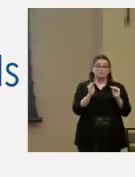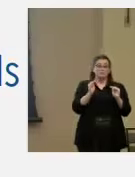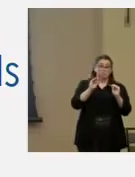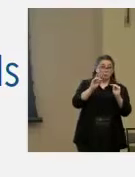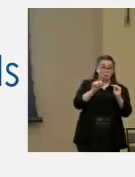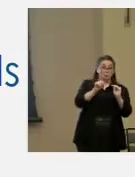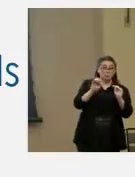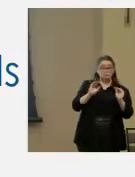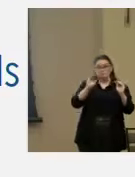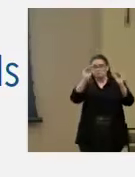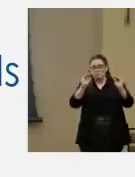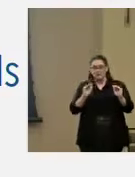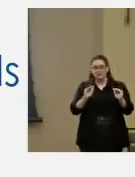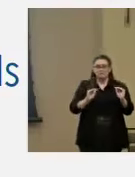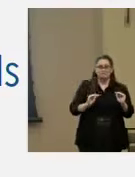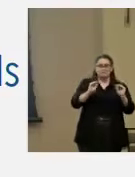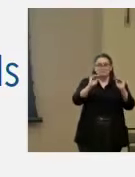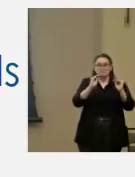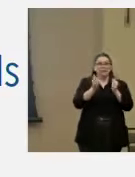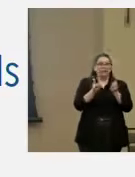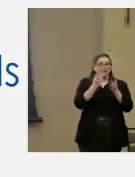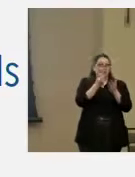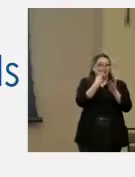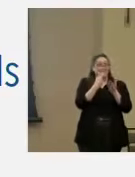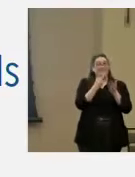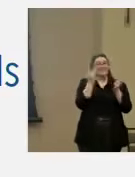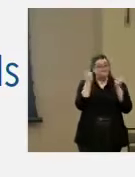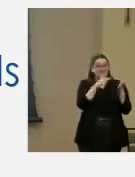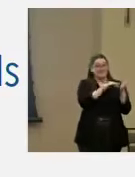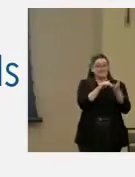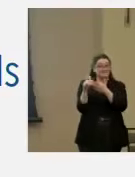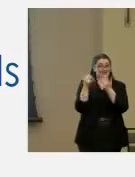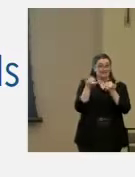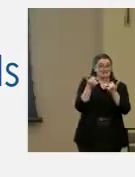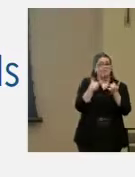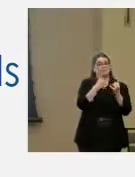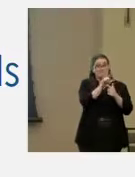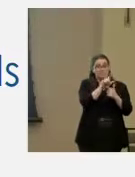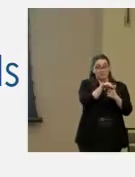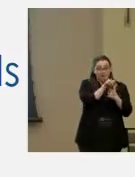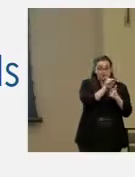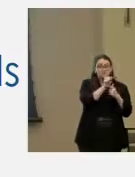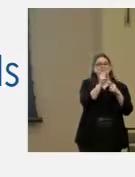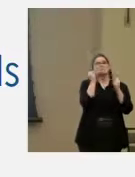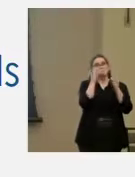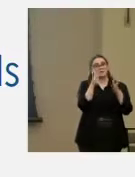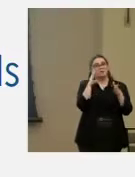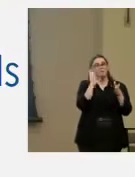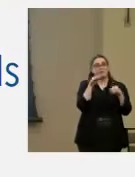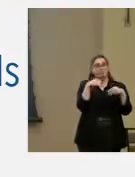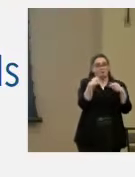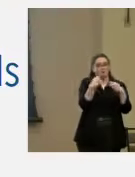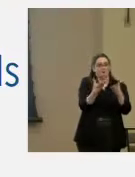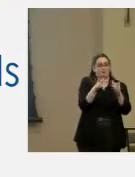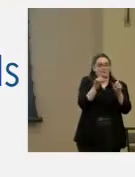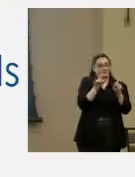lower the dose. And there have now been several studies, and there are now multiple labs that do hydroxychloroquine